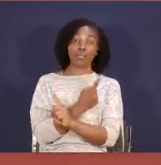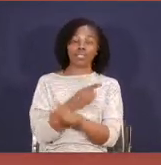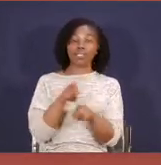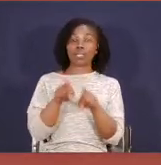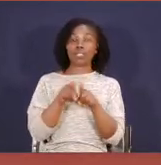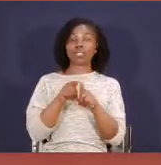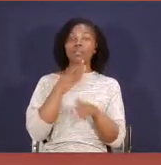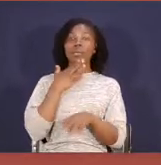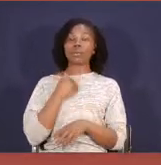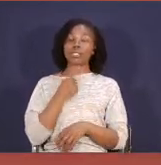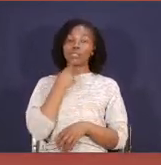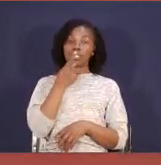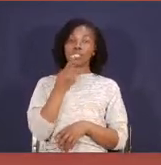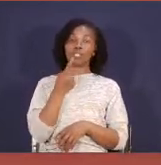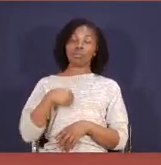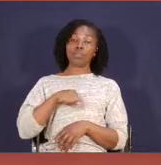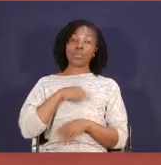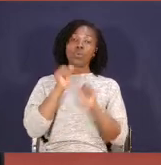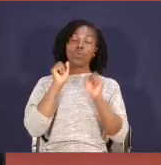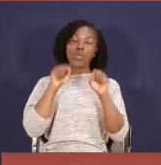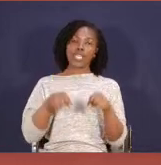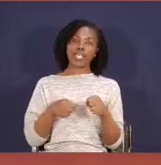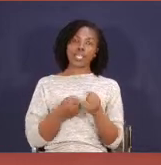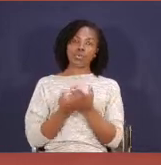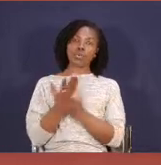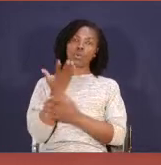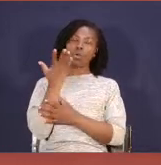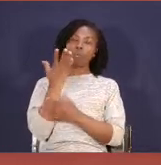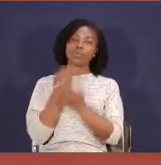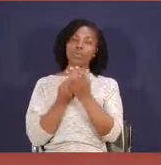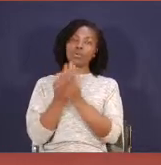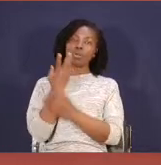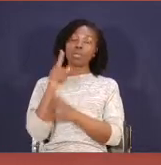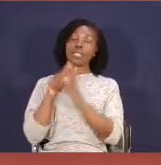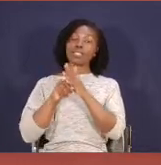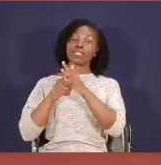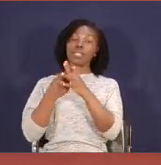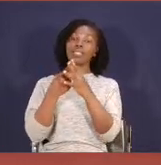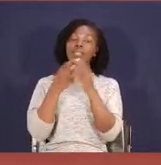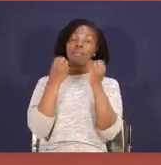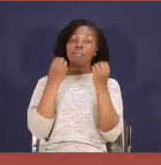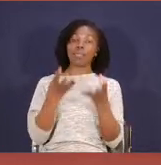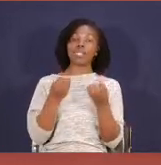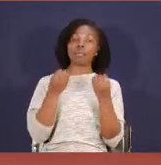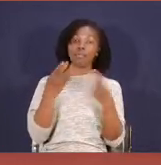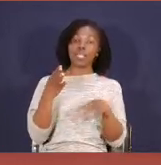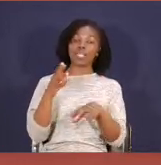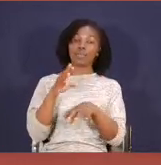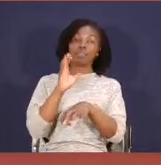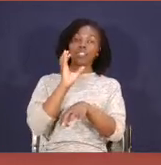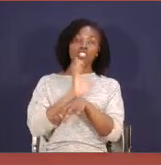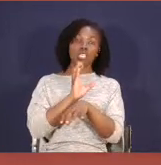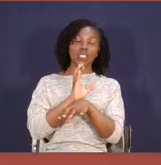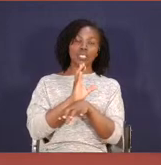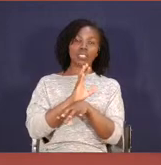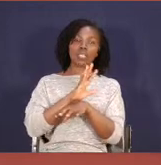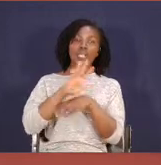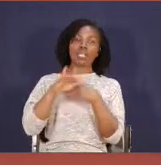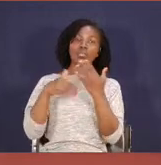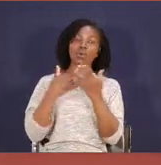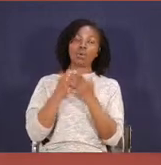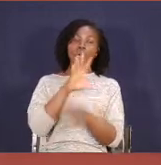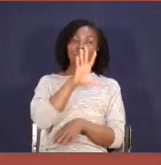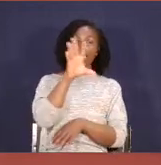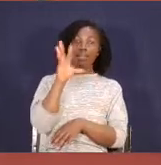plant many more churches, and we have the capacity of planting churches all over Kenya, all over Africa, and our numbers are